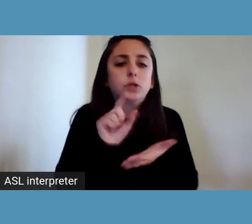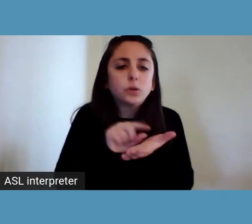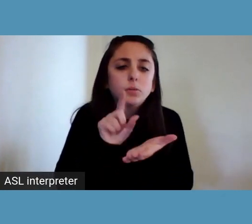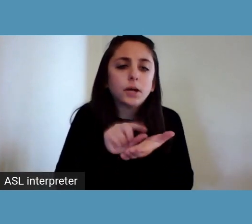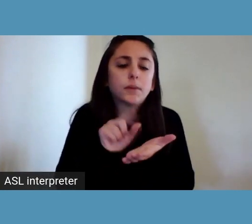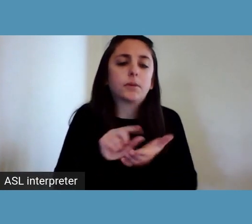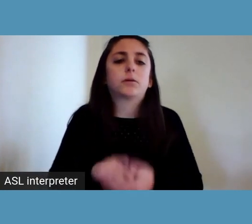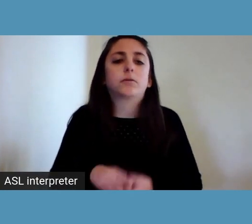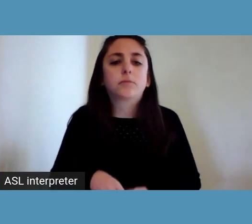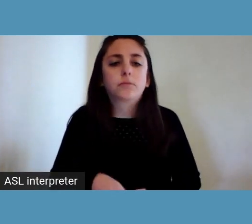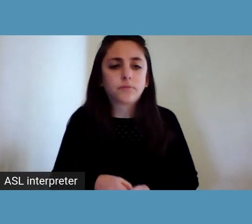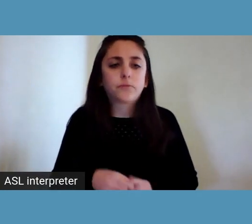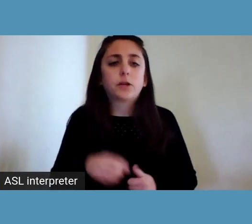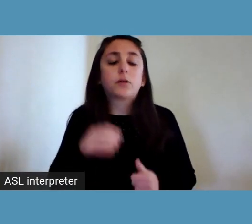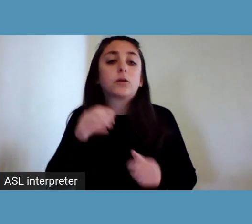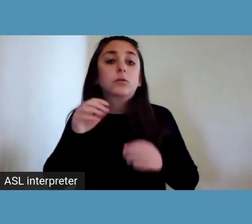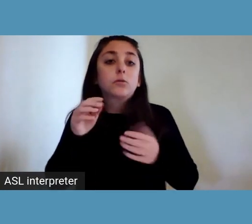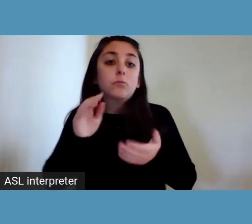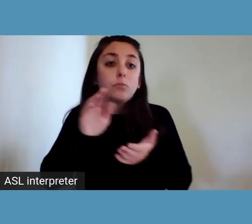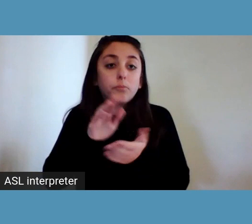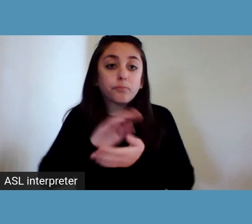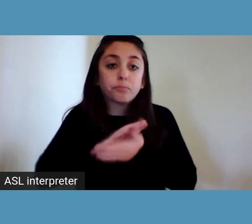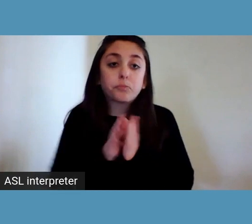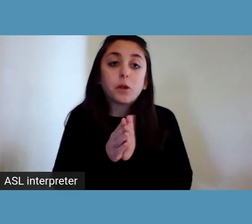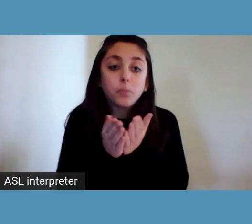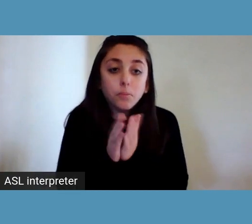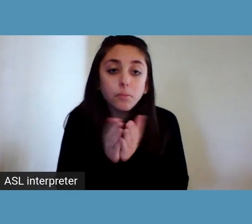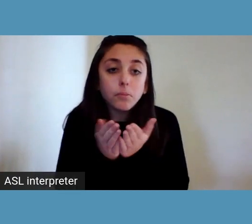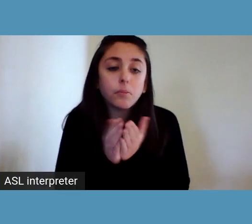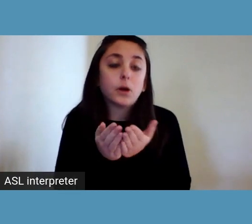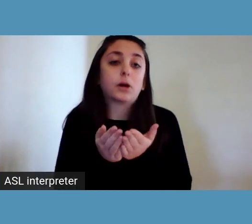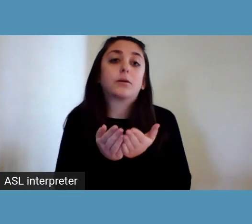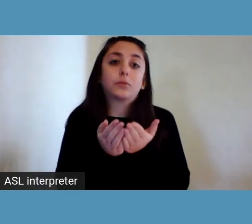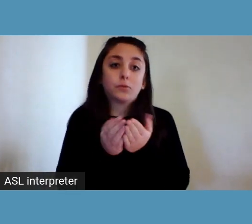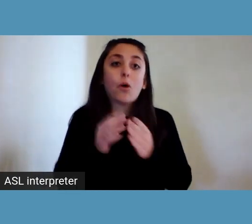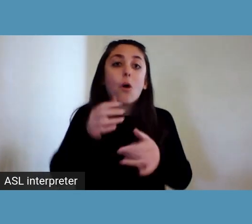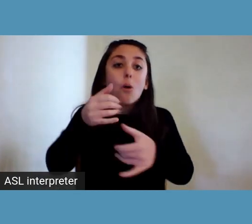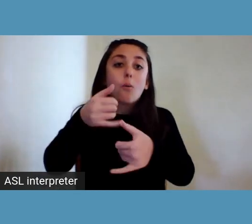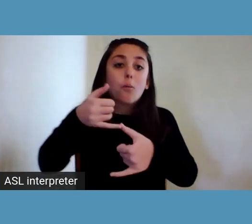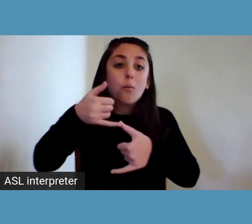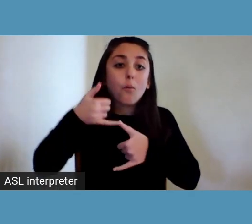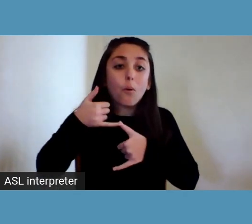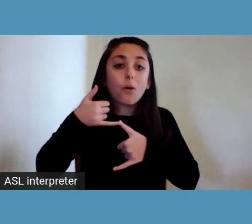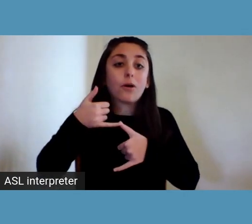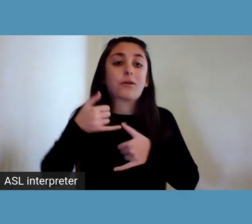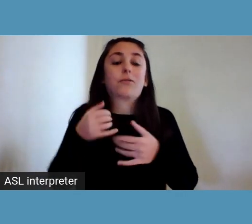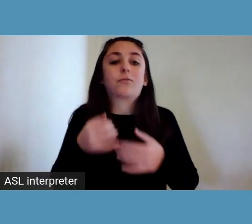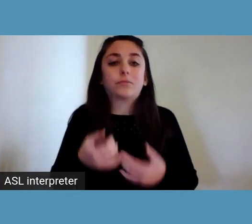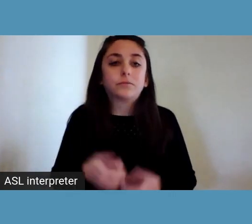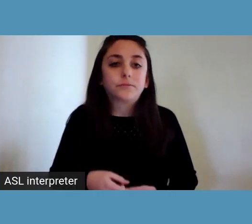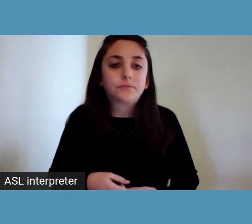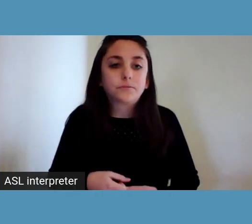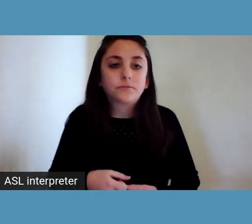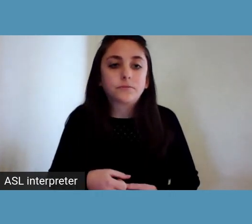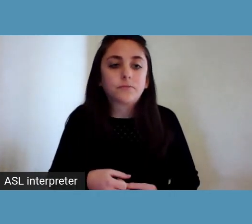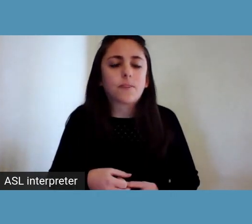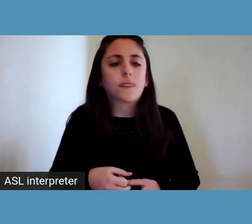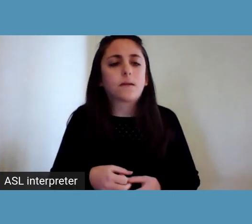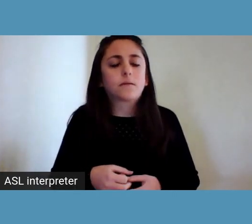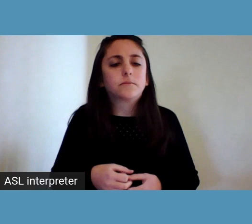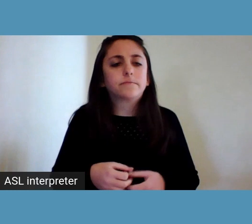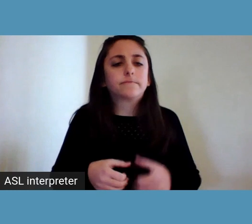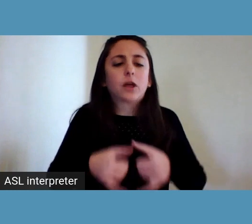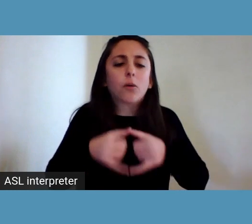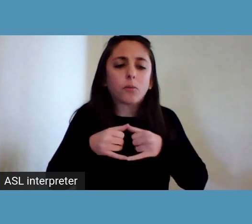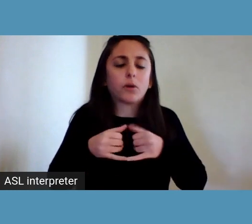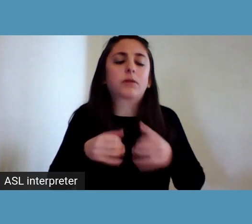Connections book won an Excellence in Craft Award from the Outdoor Writers Association of America. I have enjoyed getting to know both